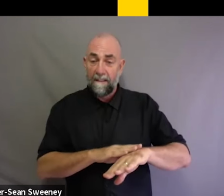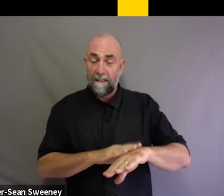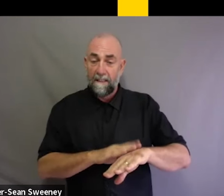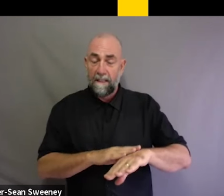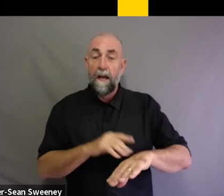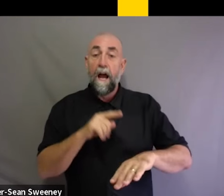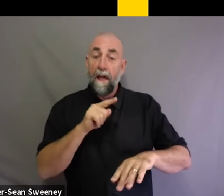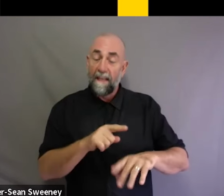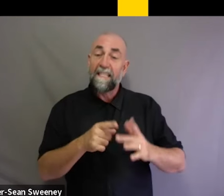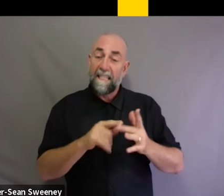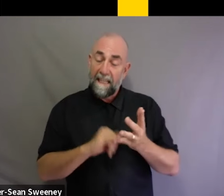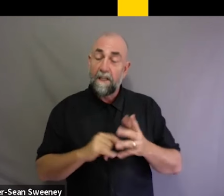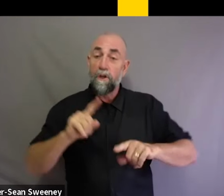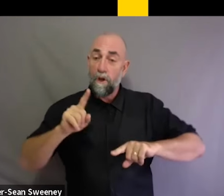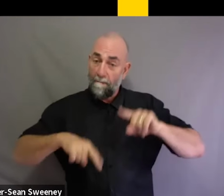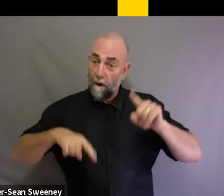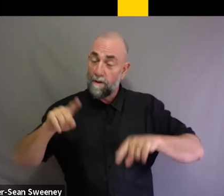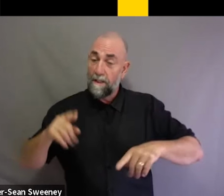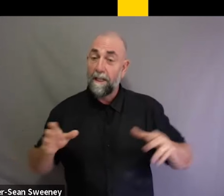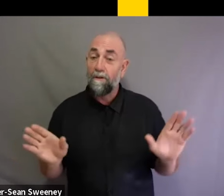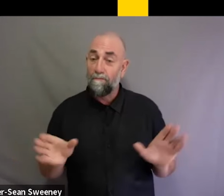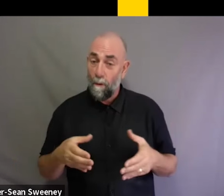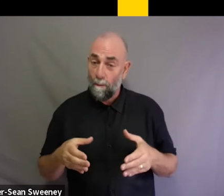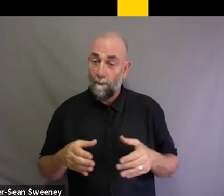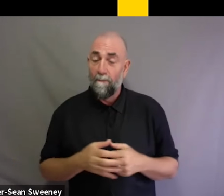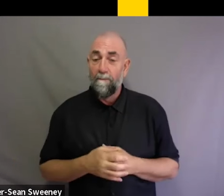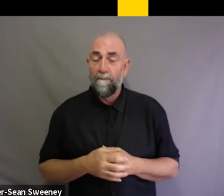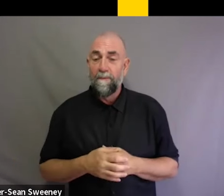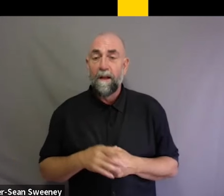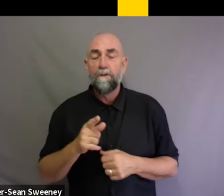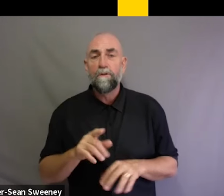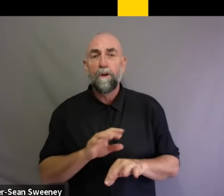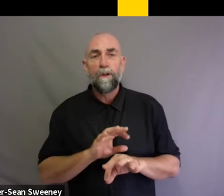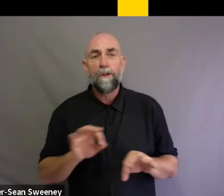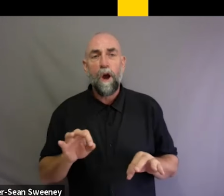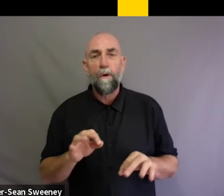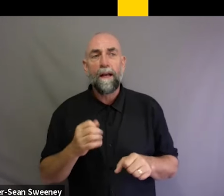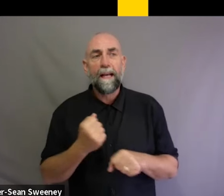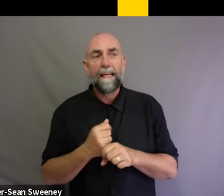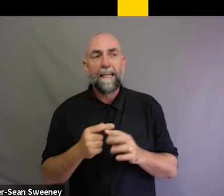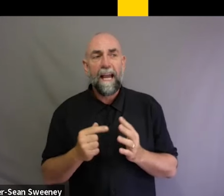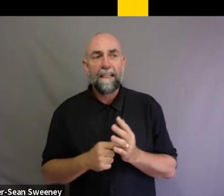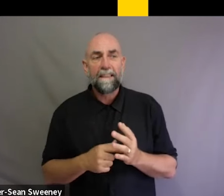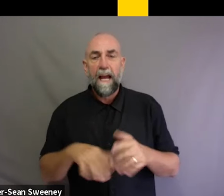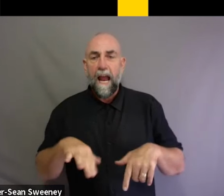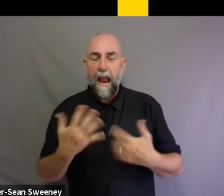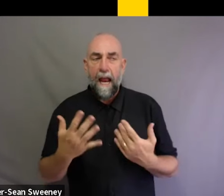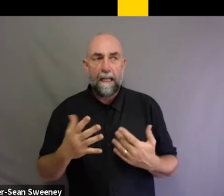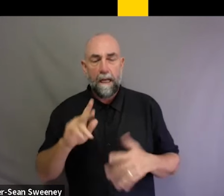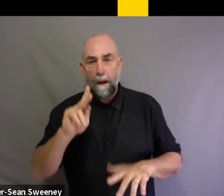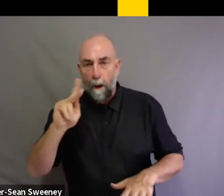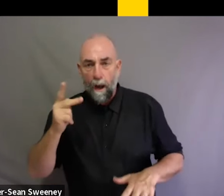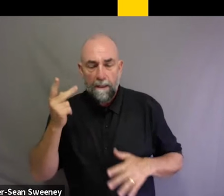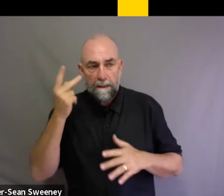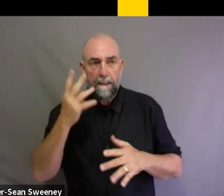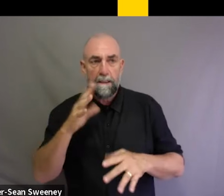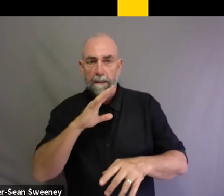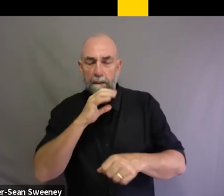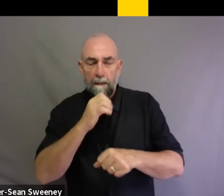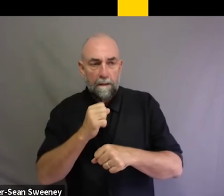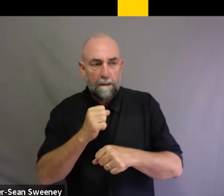diversity categories, and so you don't get the normal sort of socio-political controversies in the classroom that are best